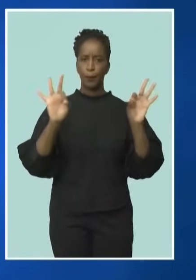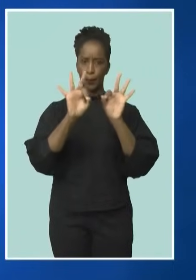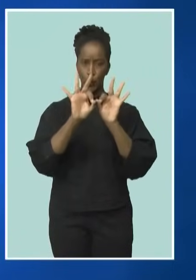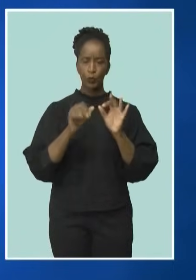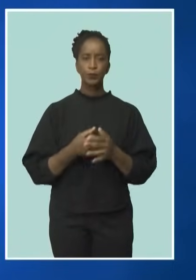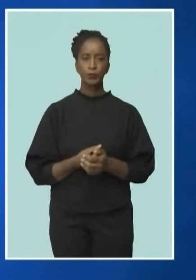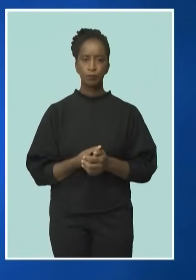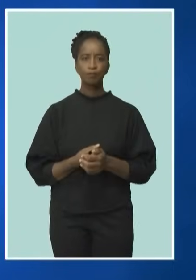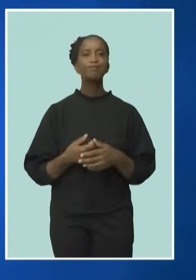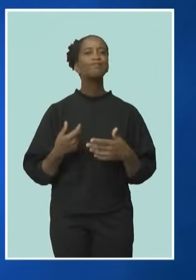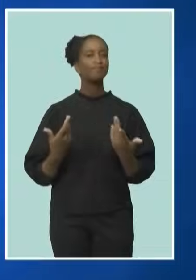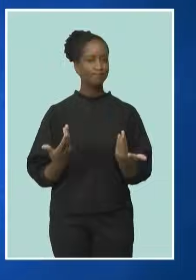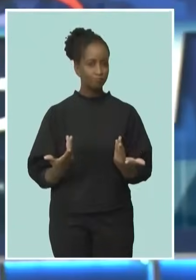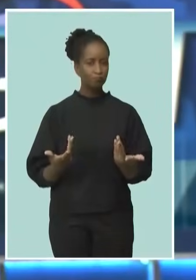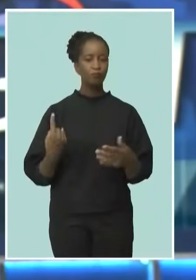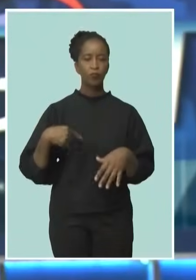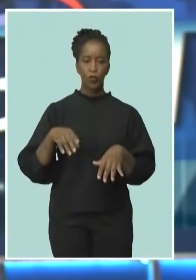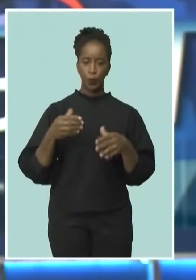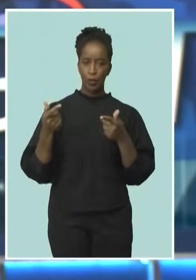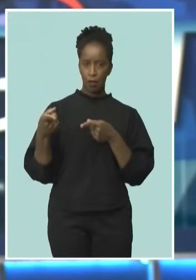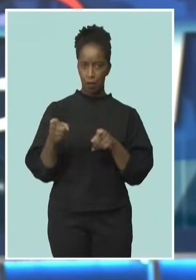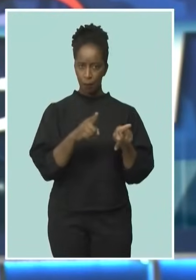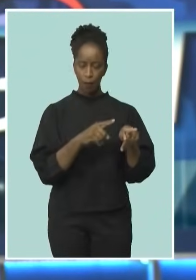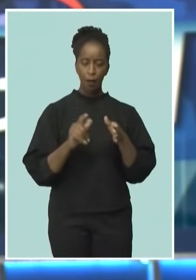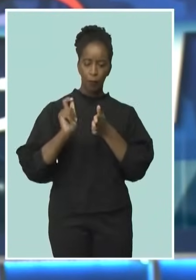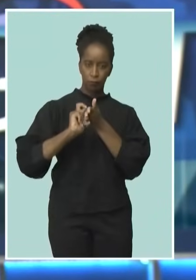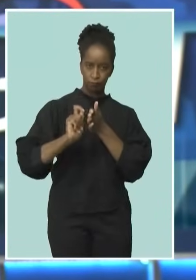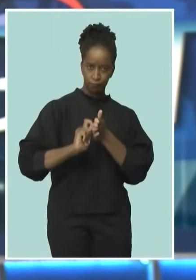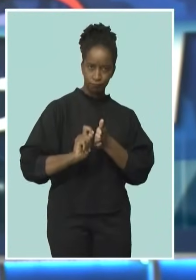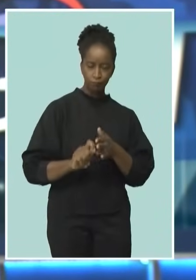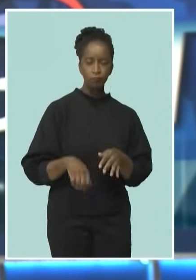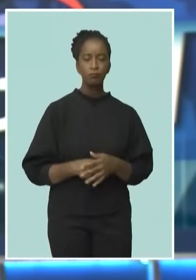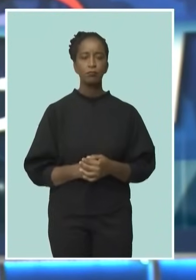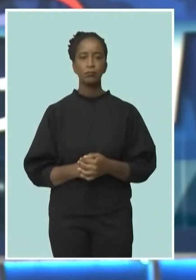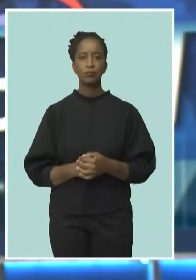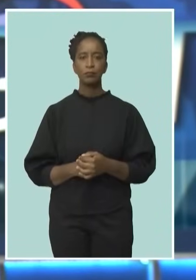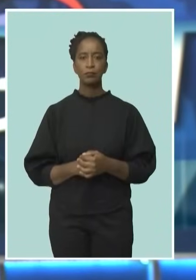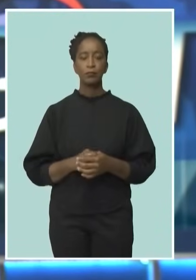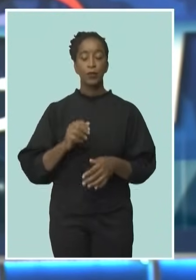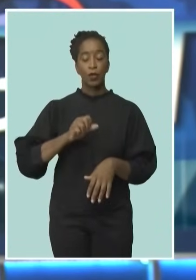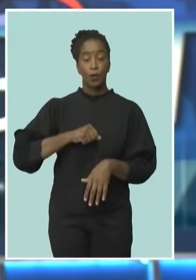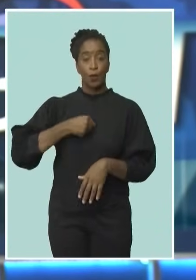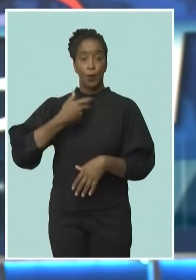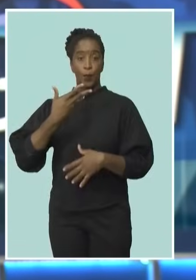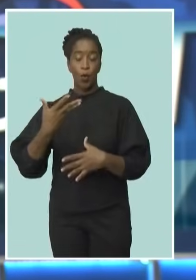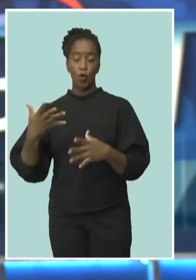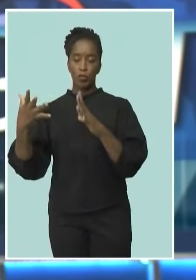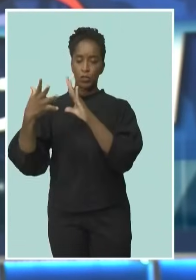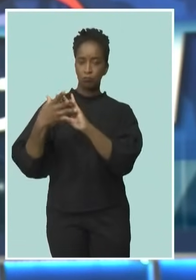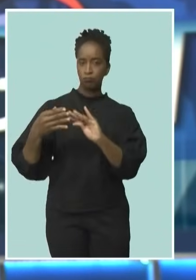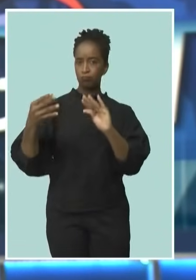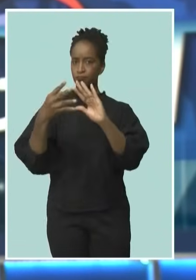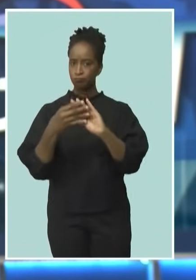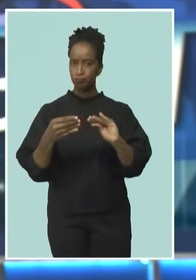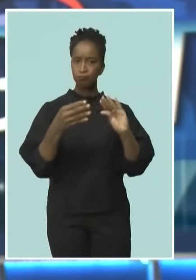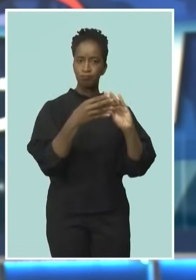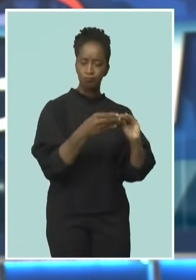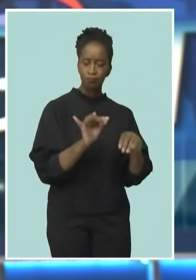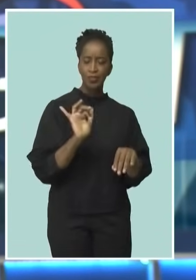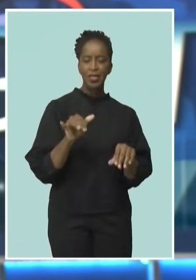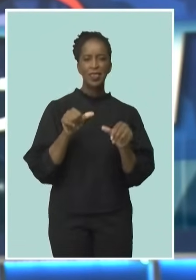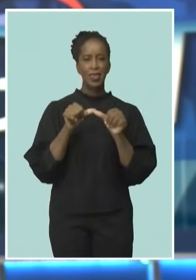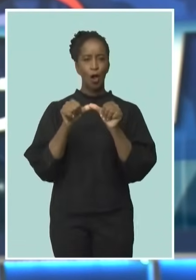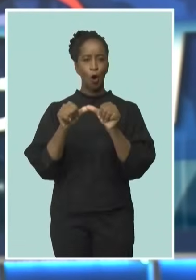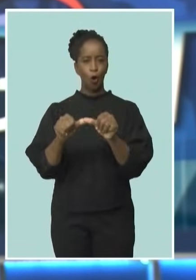To document. Spoken word poetry continues to evolve and thrive as a dynamic art form in